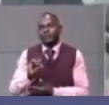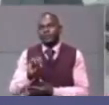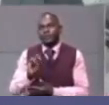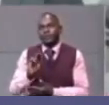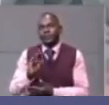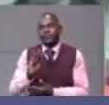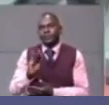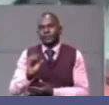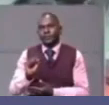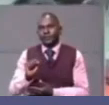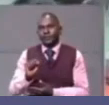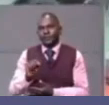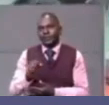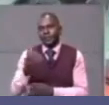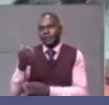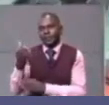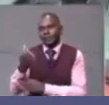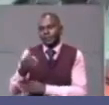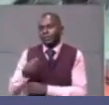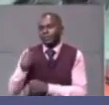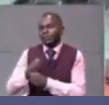Honourable Minister for Works.